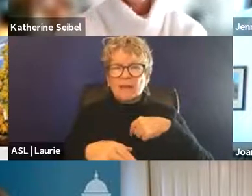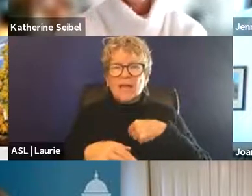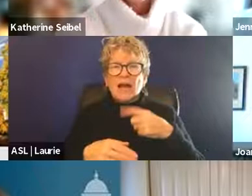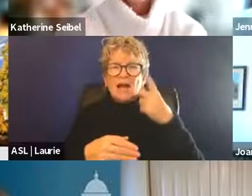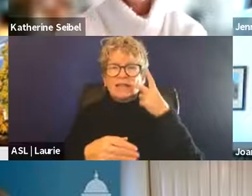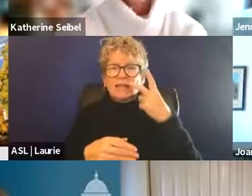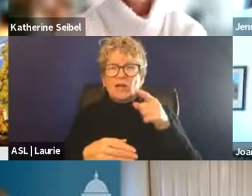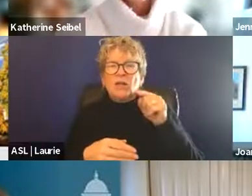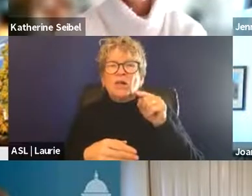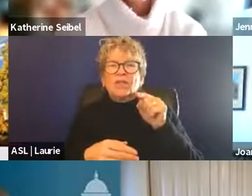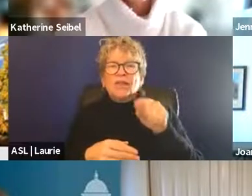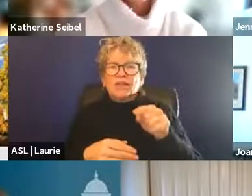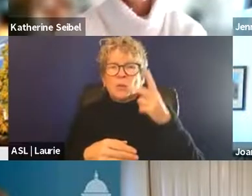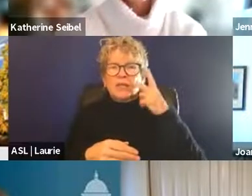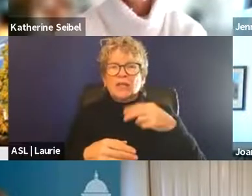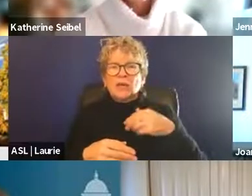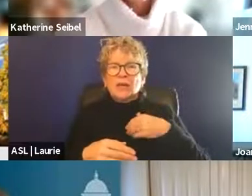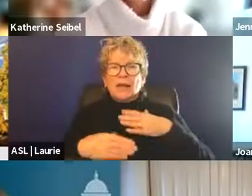learn how to accept that.